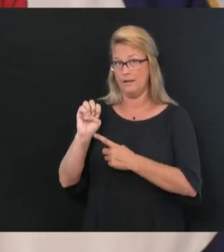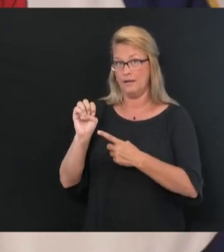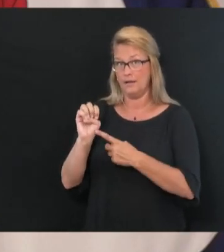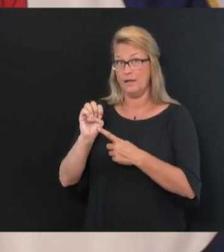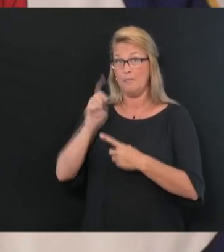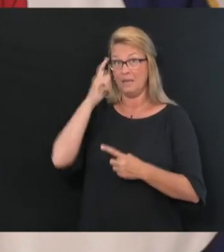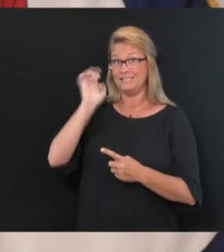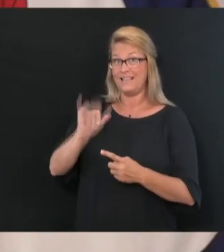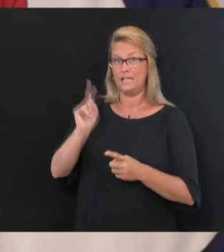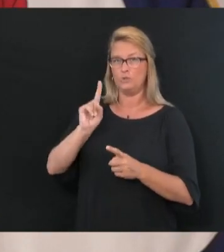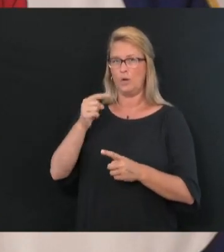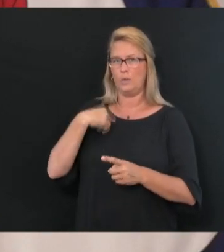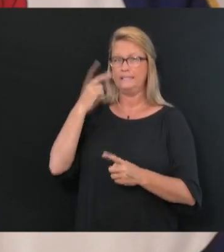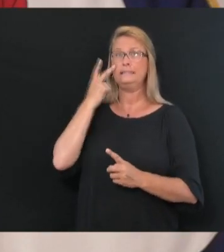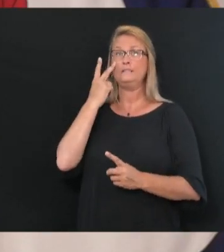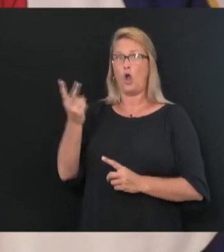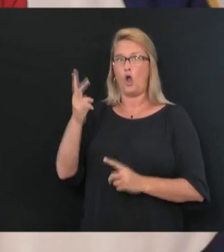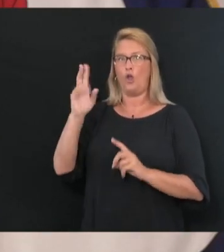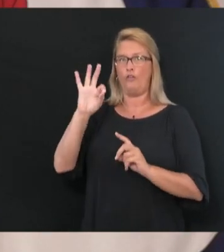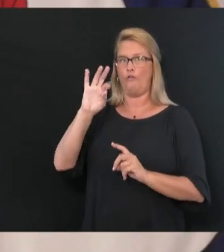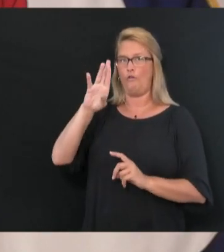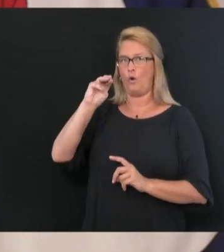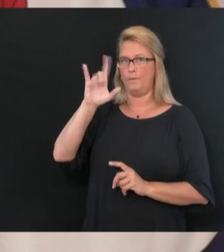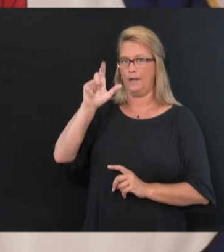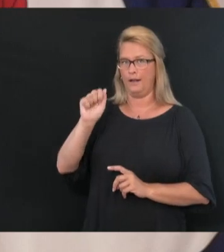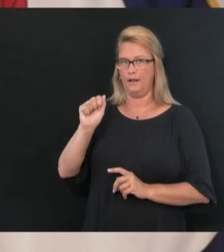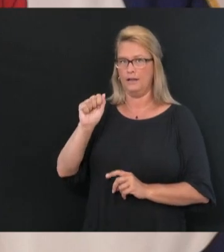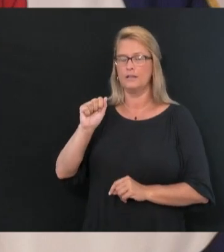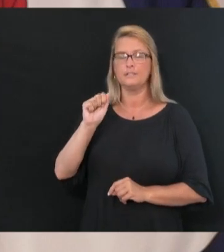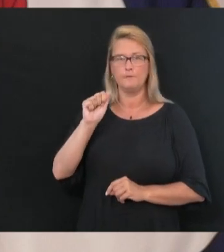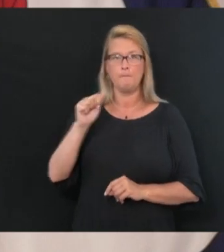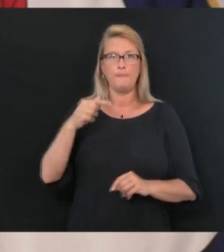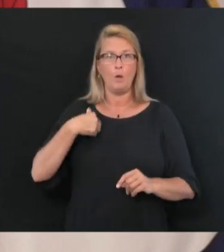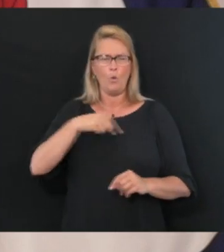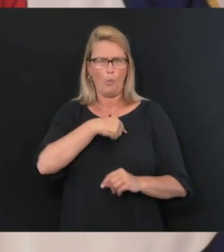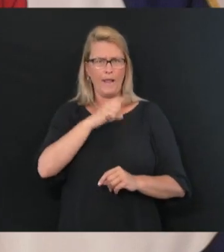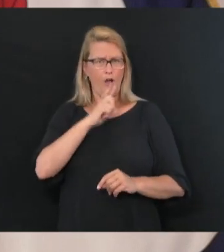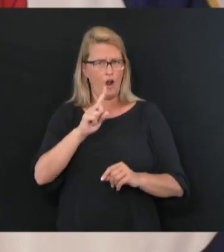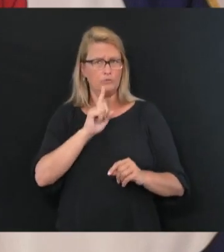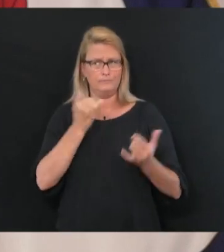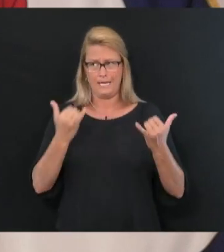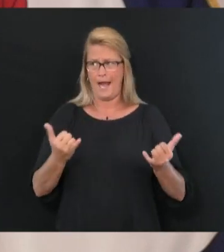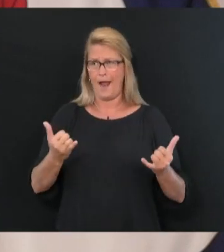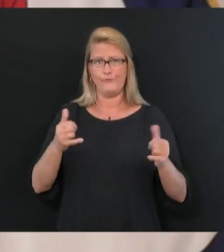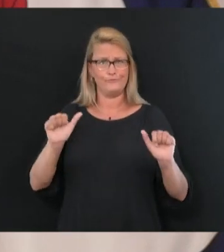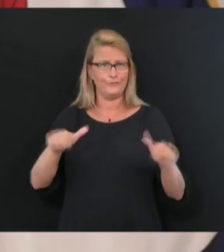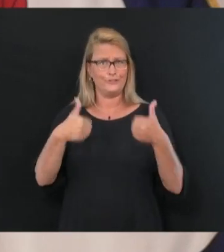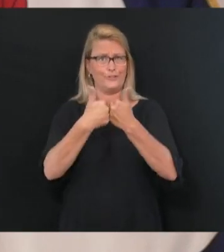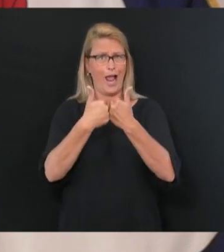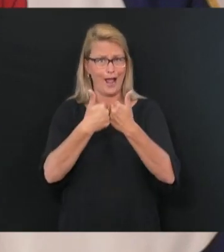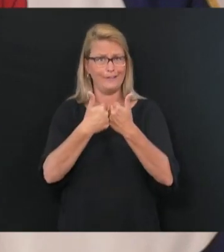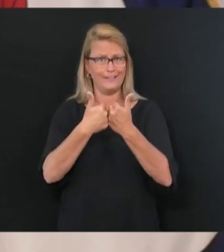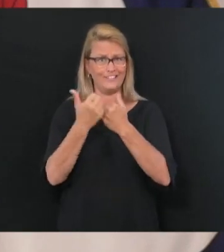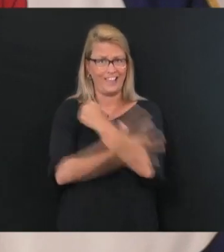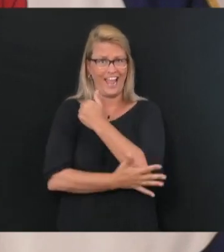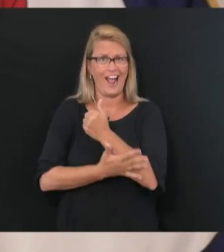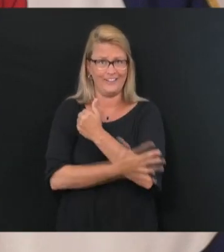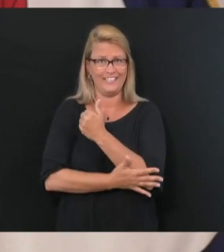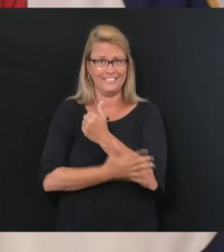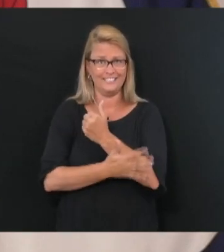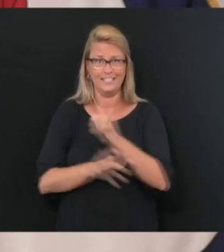belief on this whole thing. You see, we're challenging all of our counties to try to do as good as